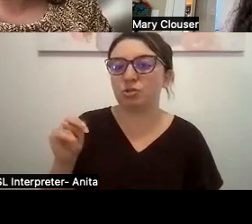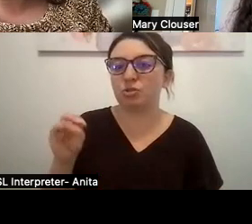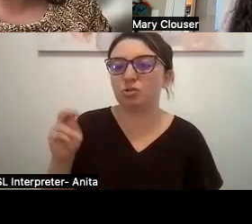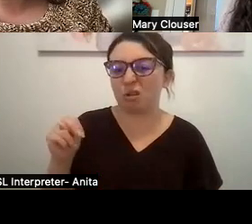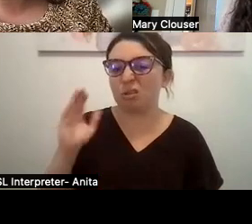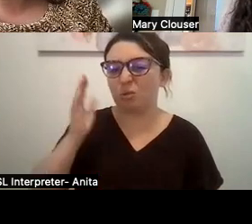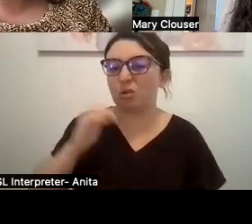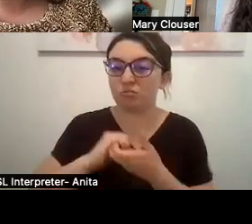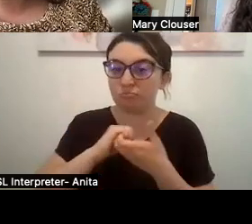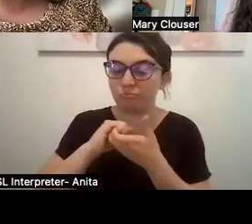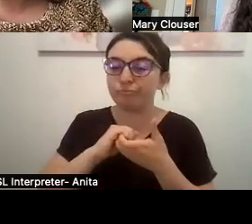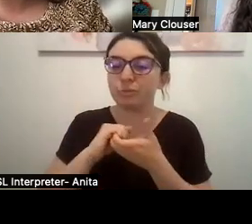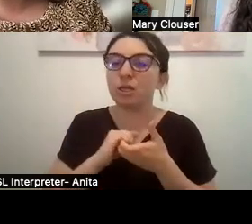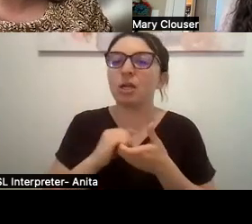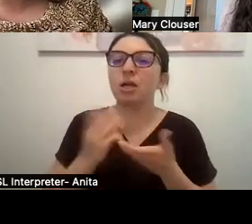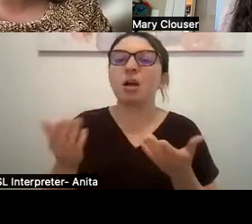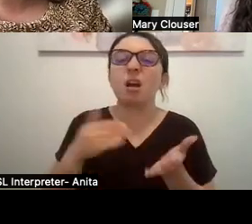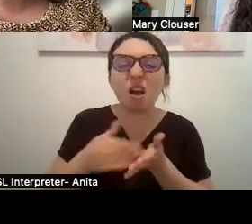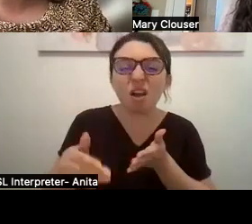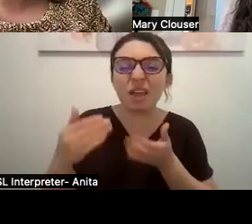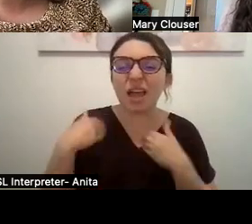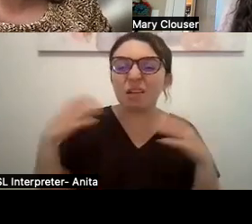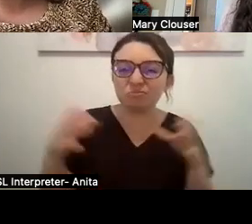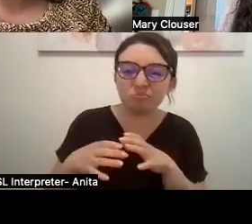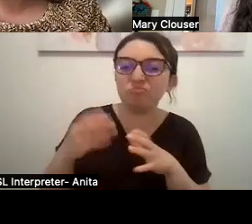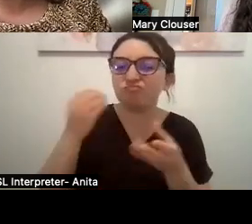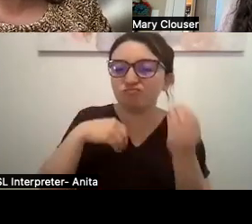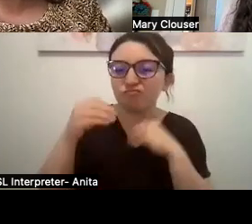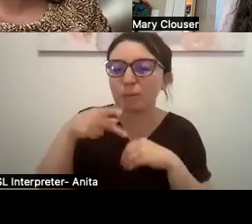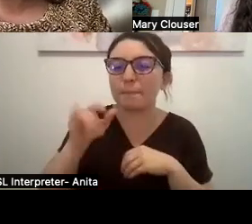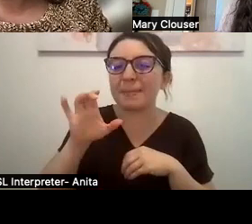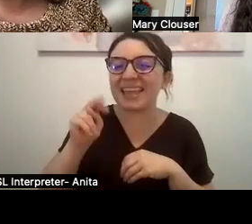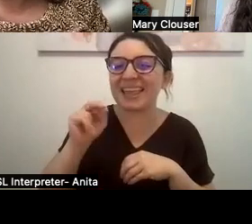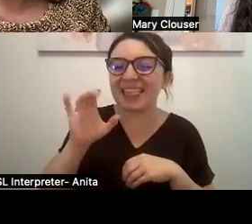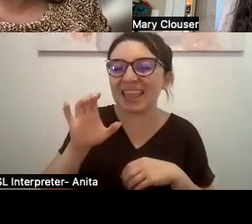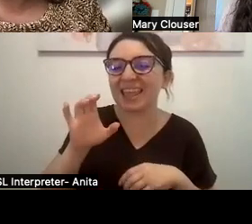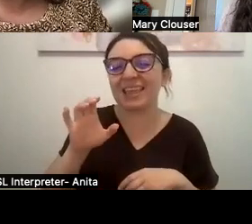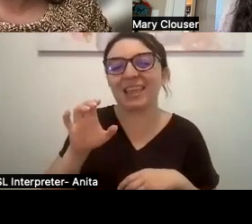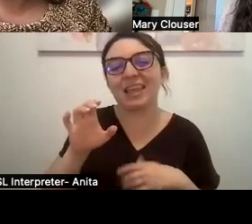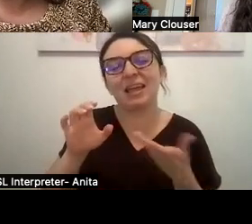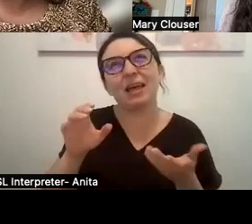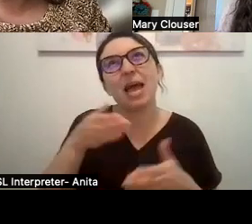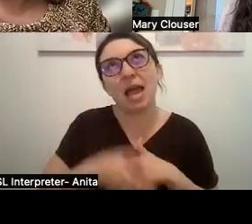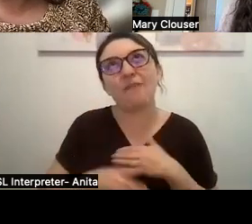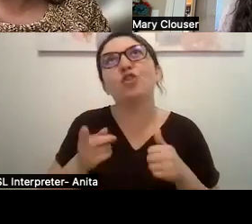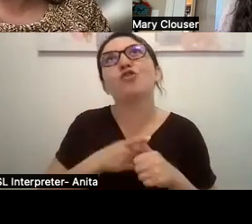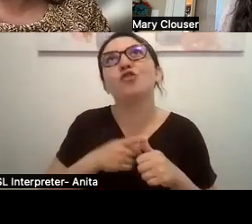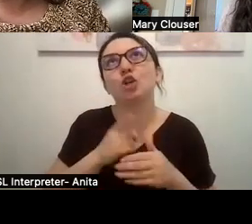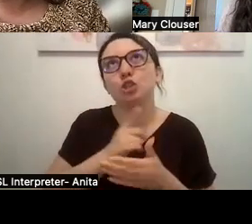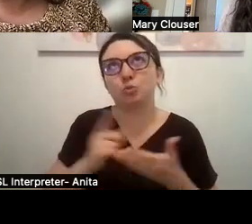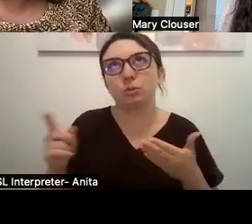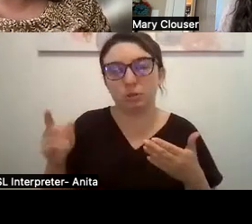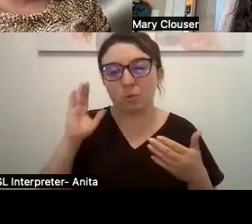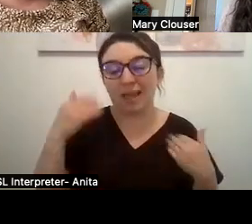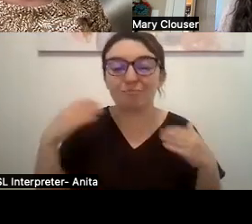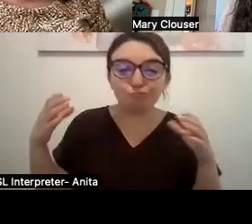sorry. But often there'll be a picnic either right before school starts, but usually like after the first weeks of school, they'll do a picnic